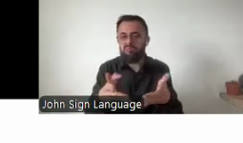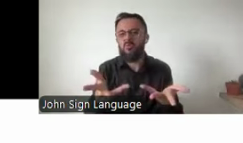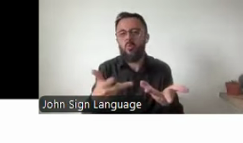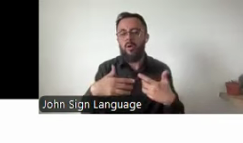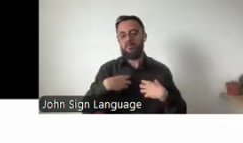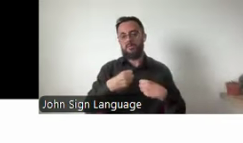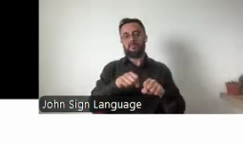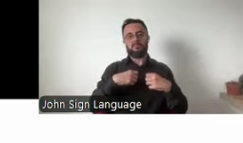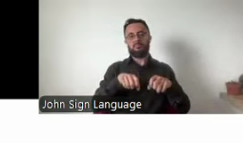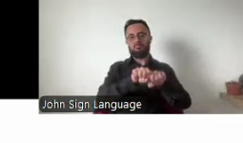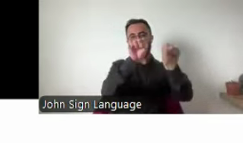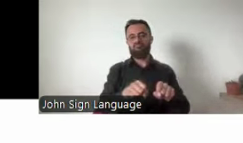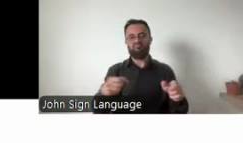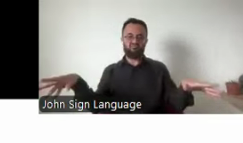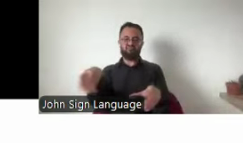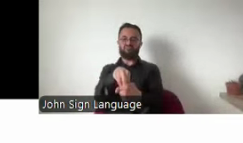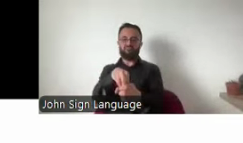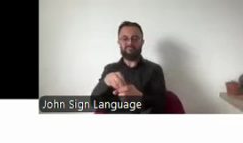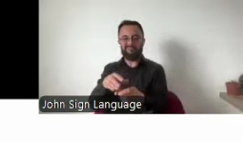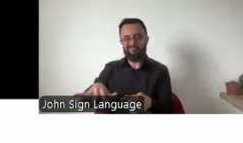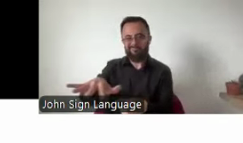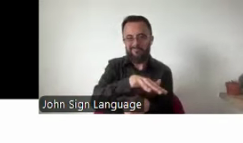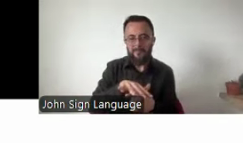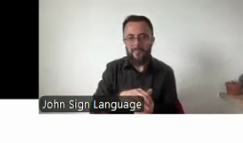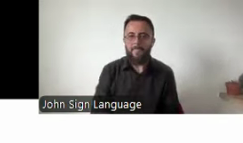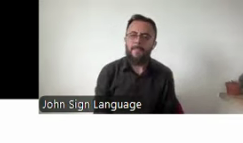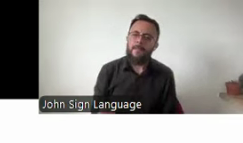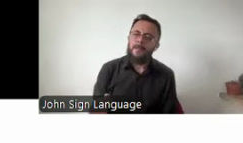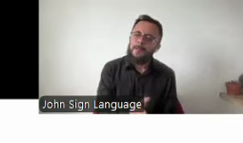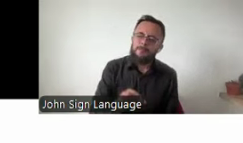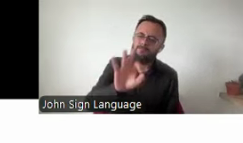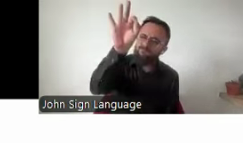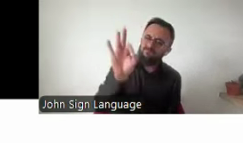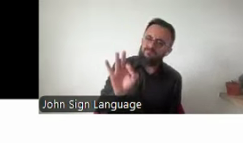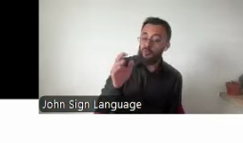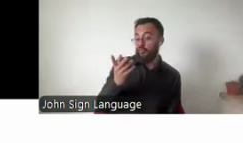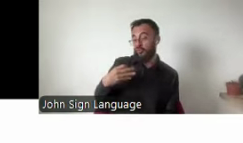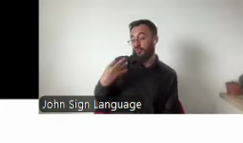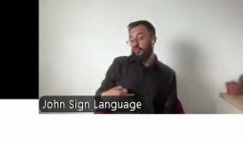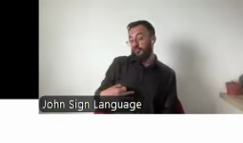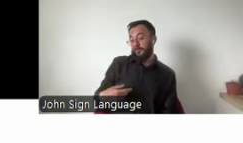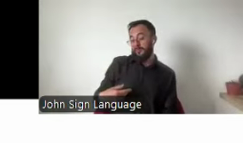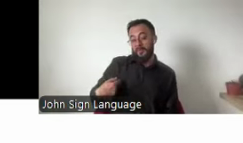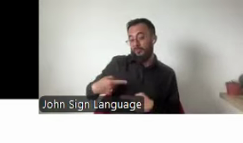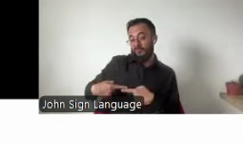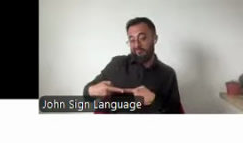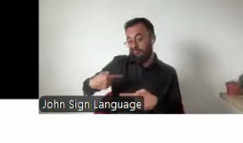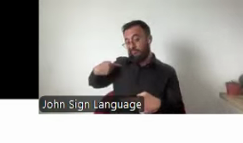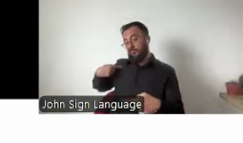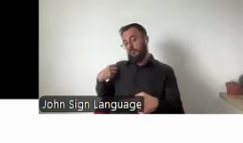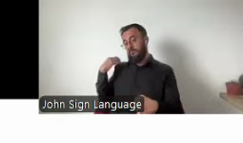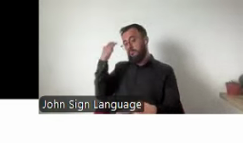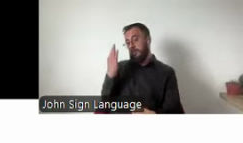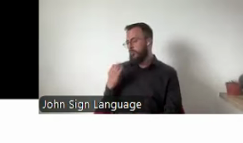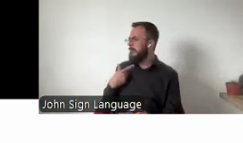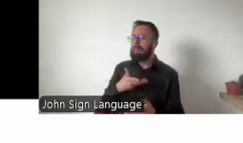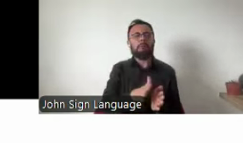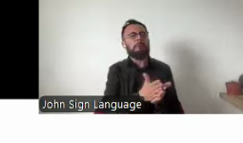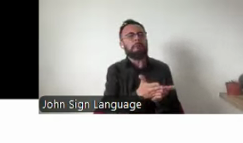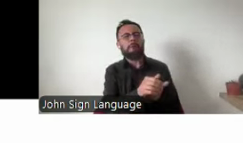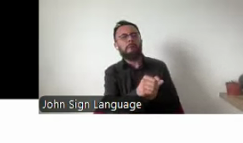All right, so a question that we often get about this guide for action is, who is it for? And the answer